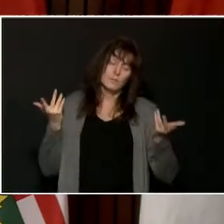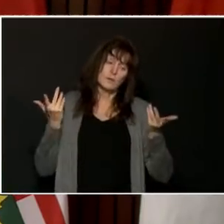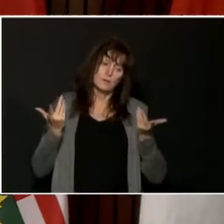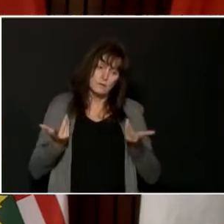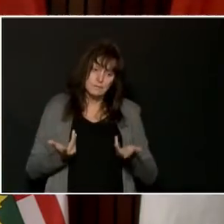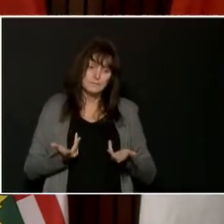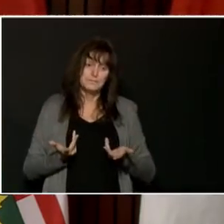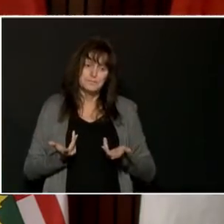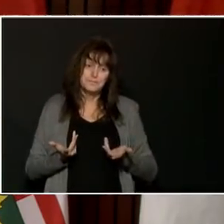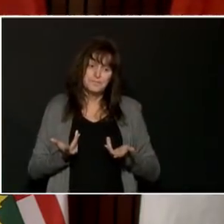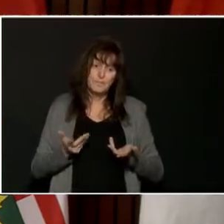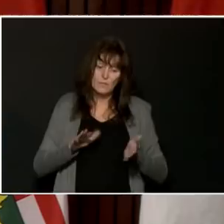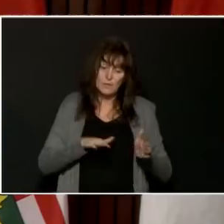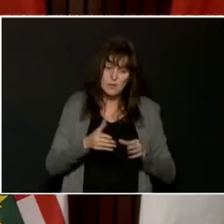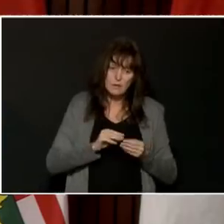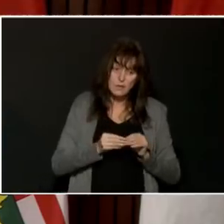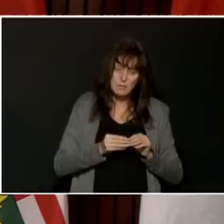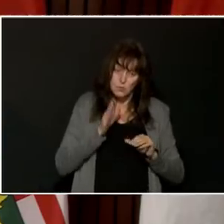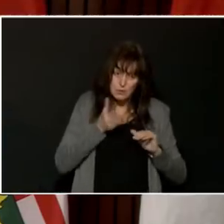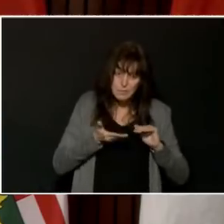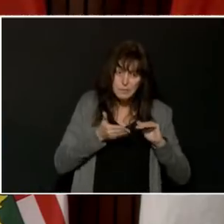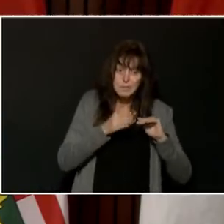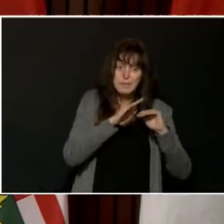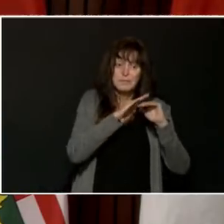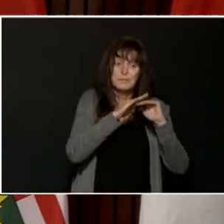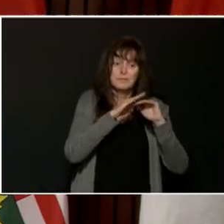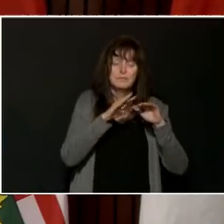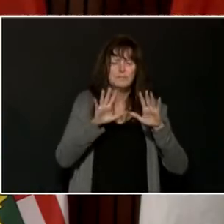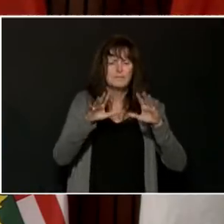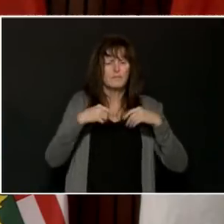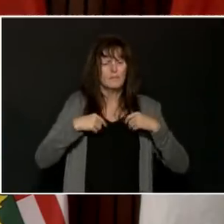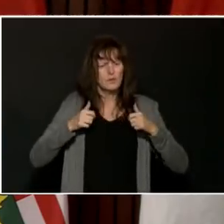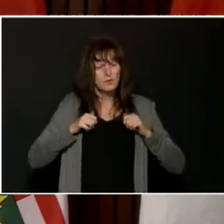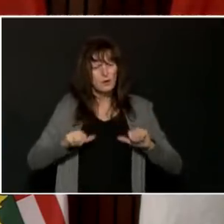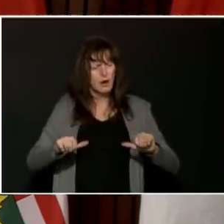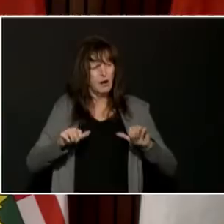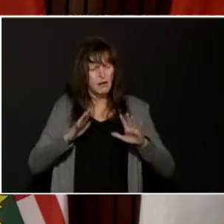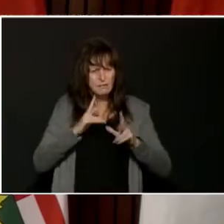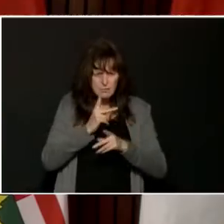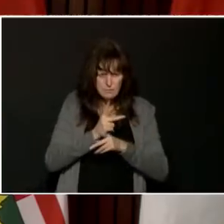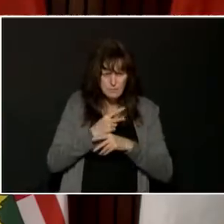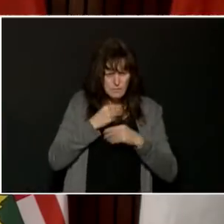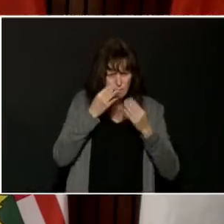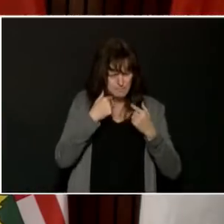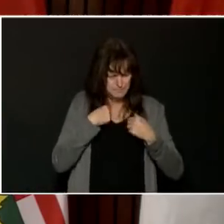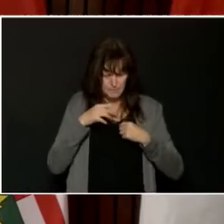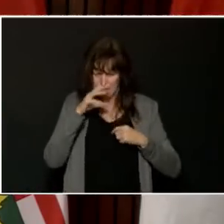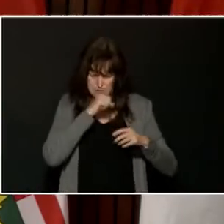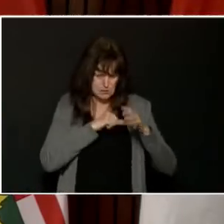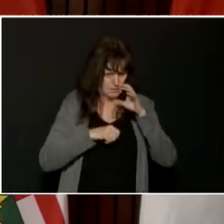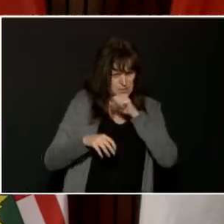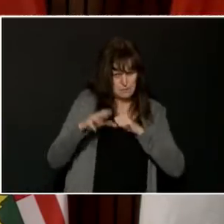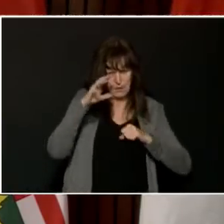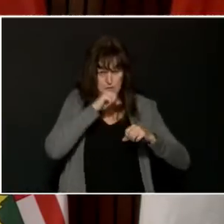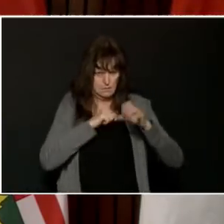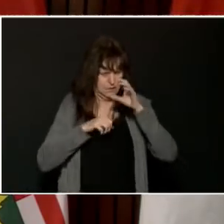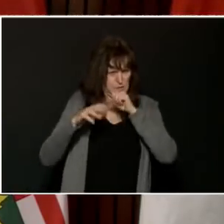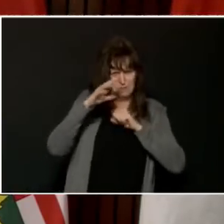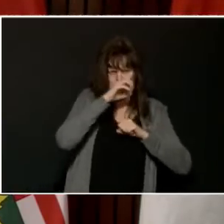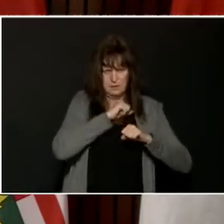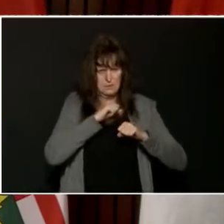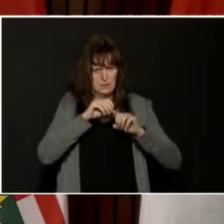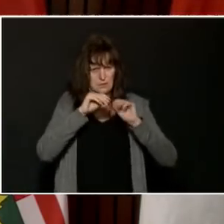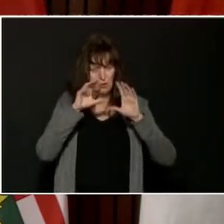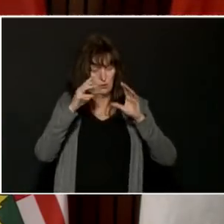well. I'm trying to be very careful here to say, based on the assumptions we're making, I'm trying to make clear where we're getting the data for those